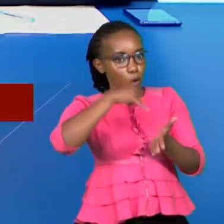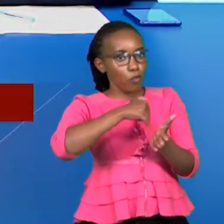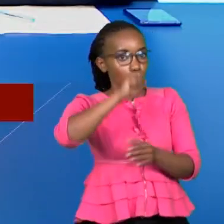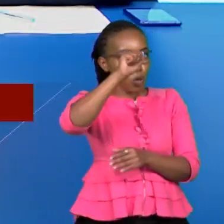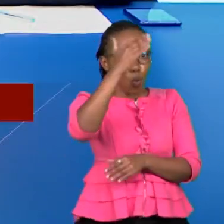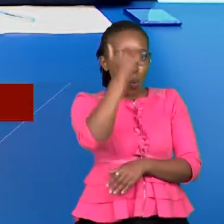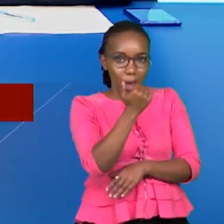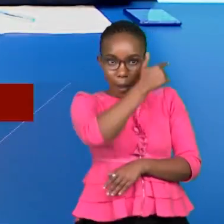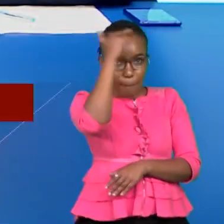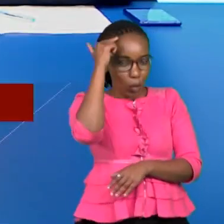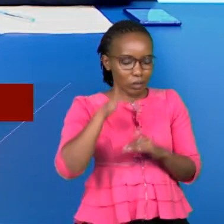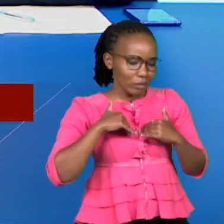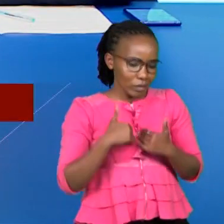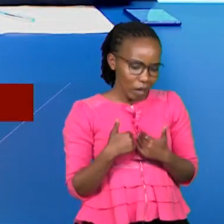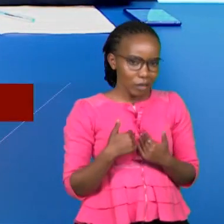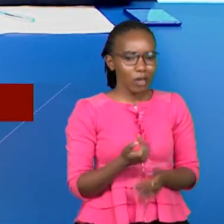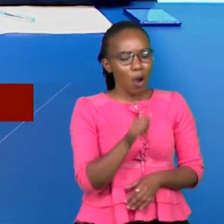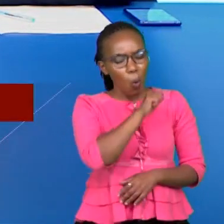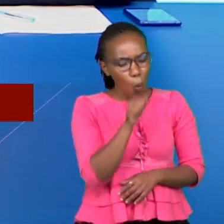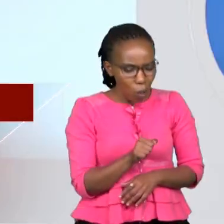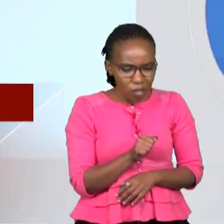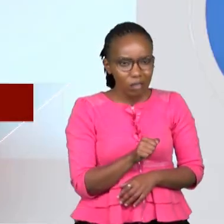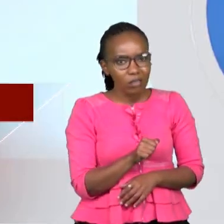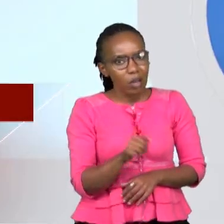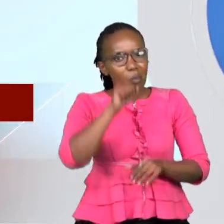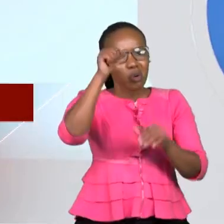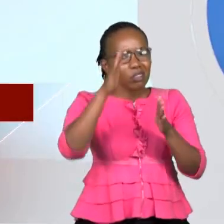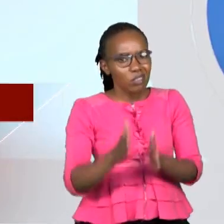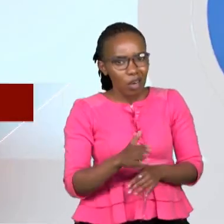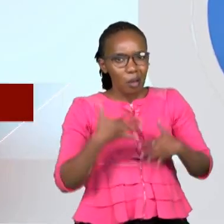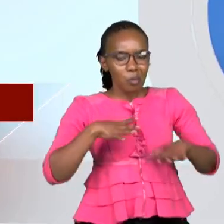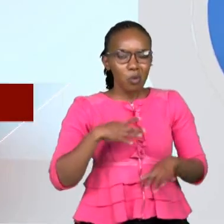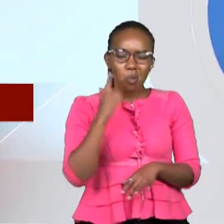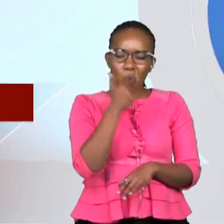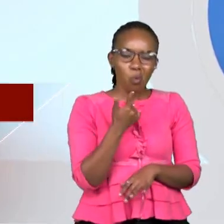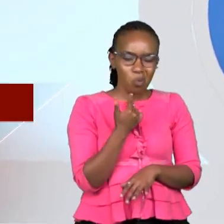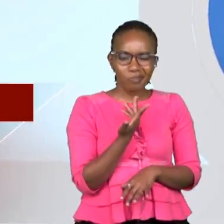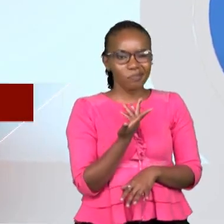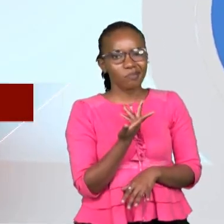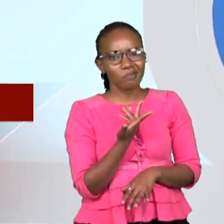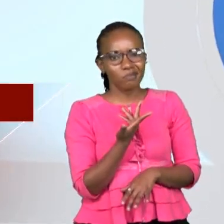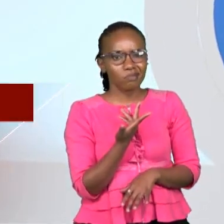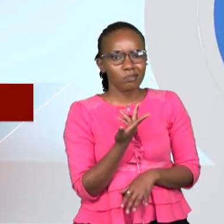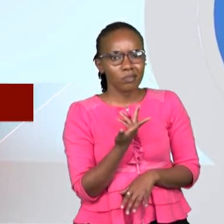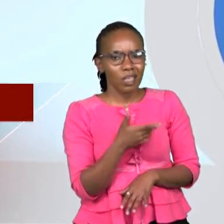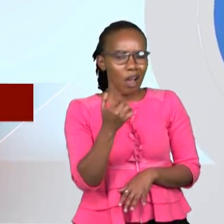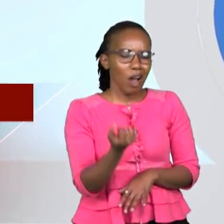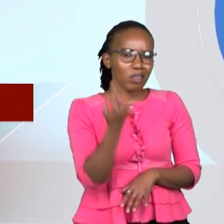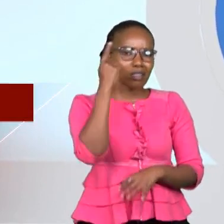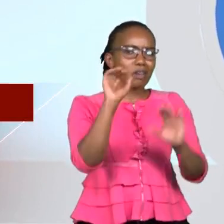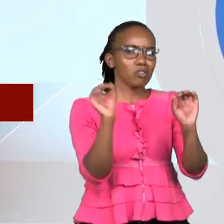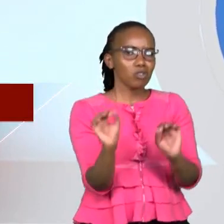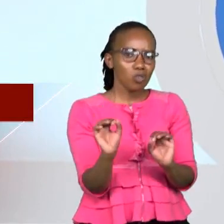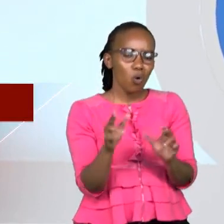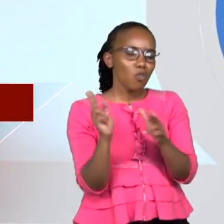tired of the old guys, the old narratives, the people who doesn't feel like they understand the issues